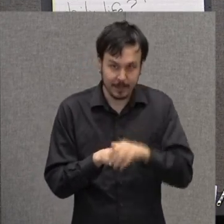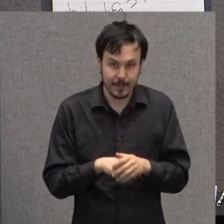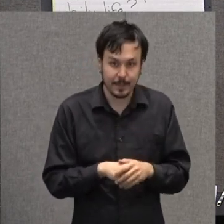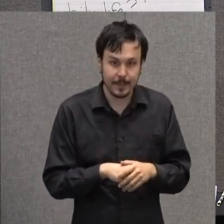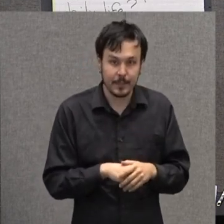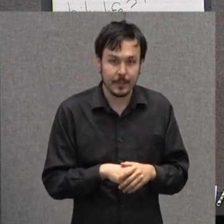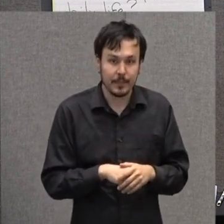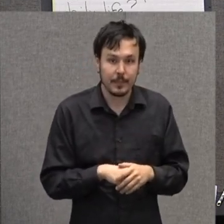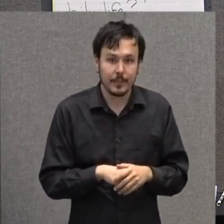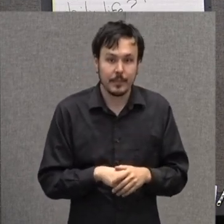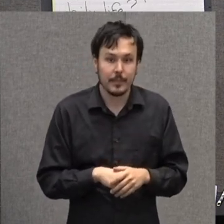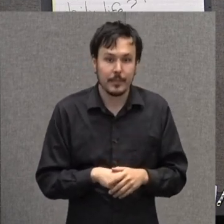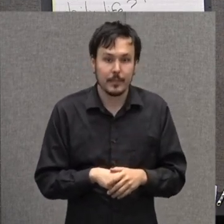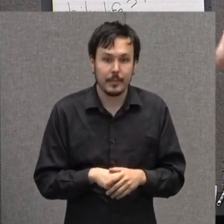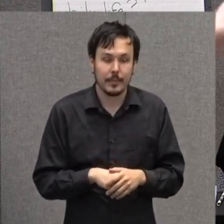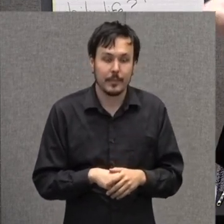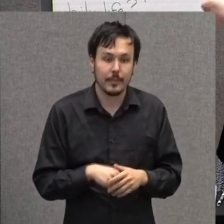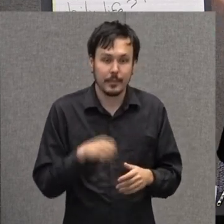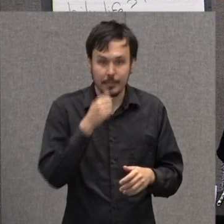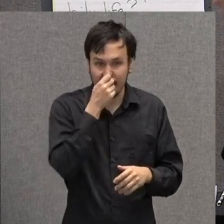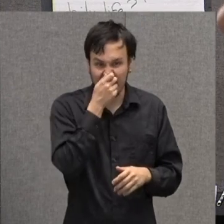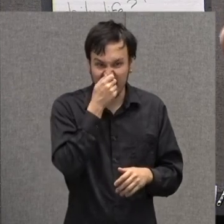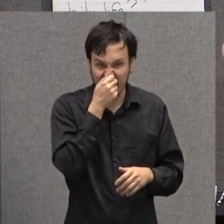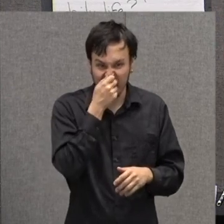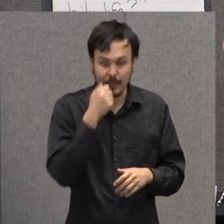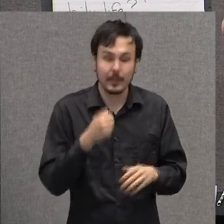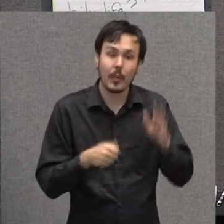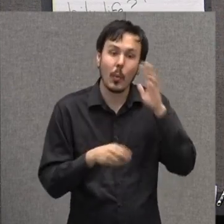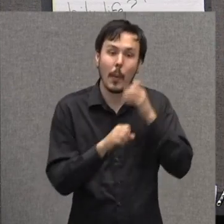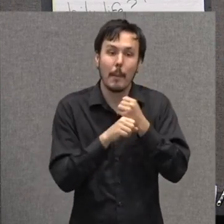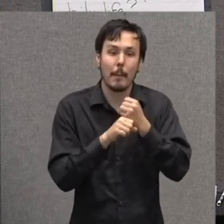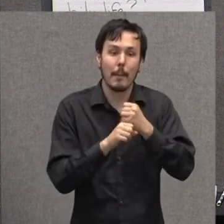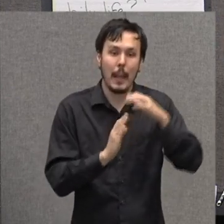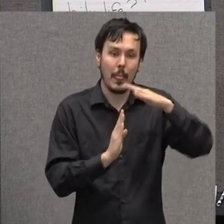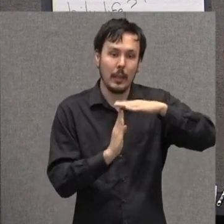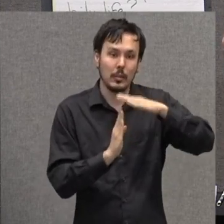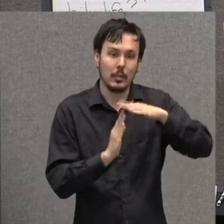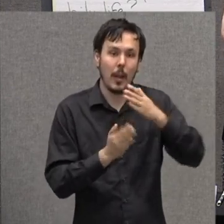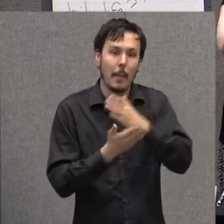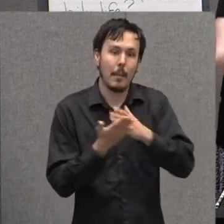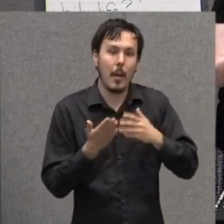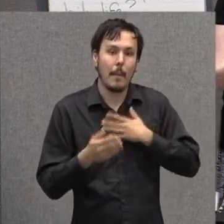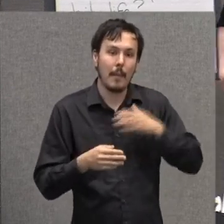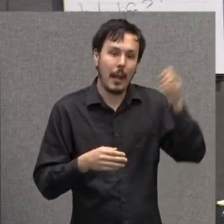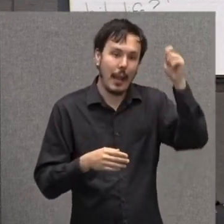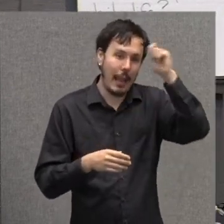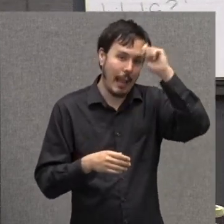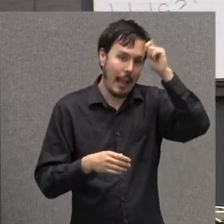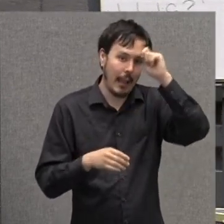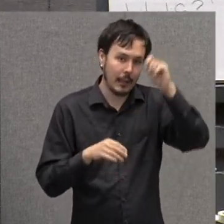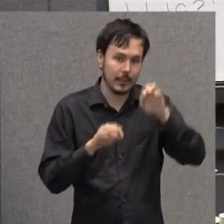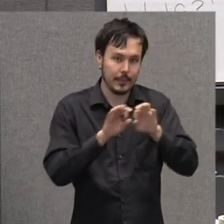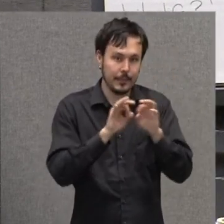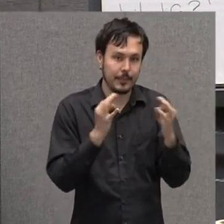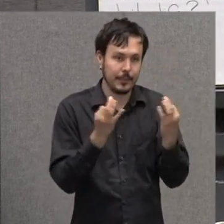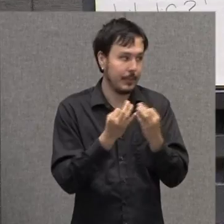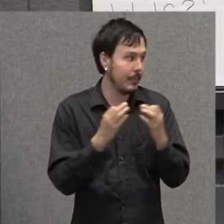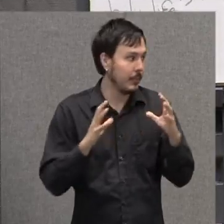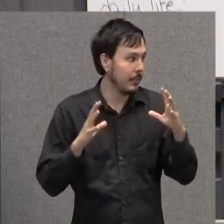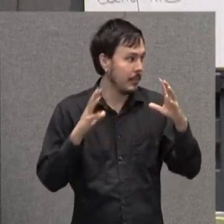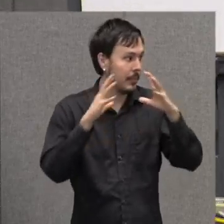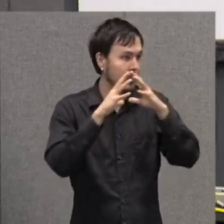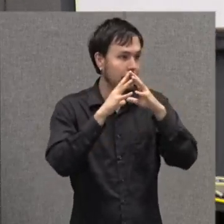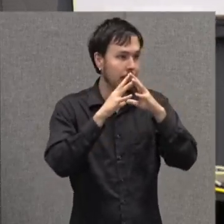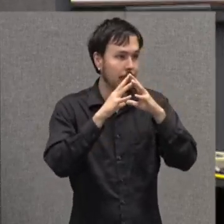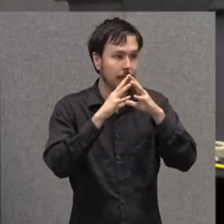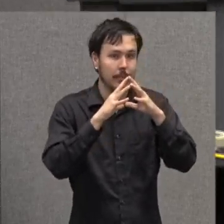I'm going to create the upper portion of the hat or the base. Now you can see it a little bit better on